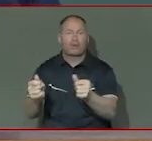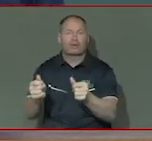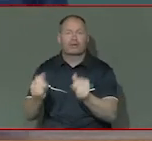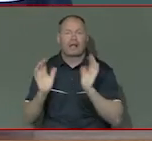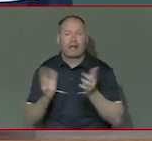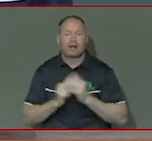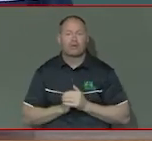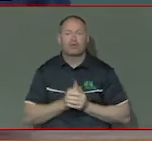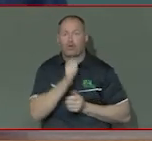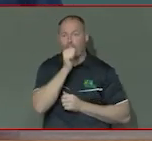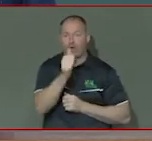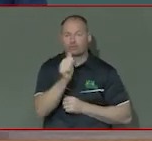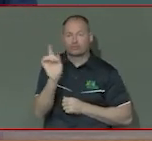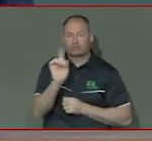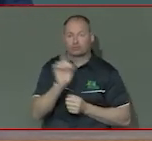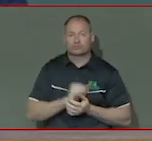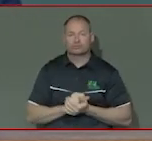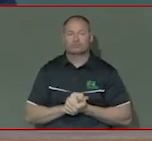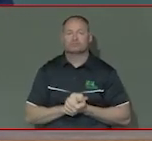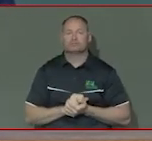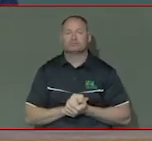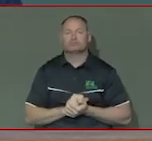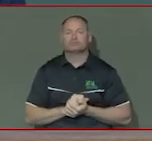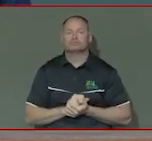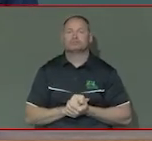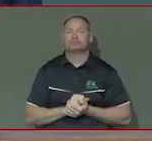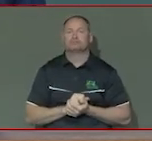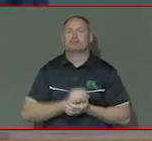what's your answer then? Discounts,